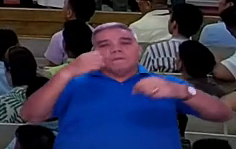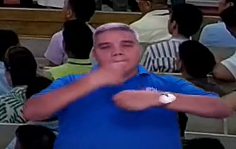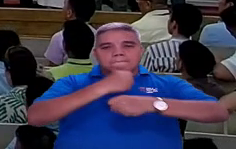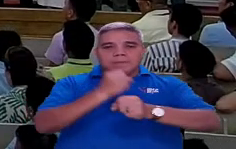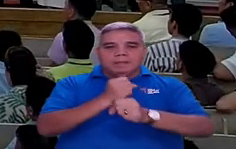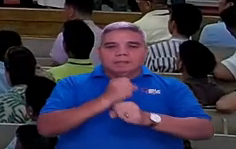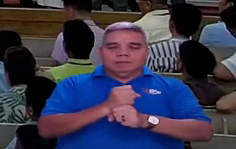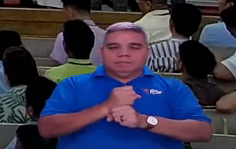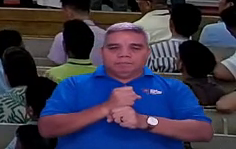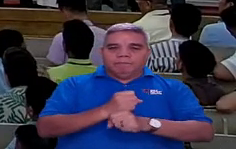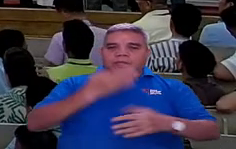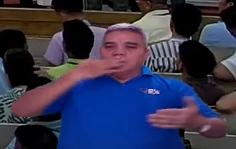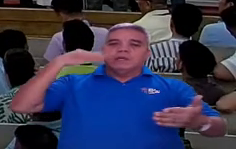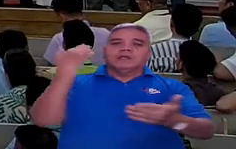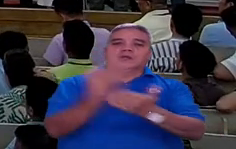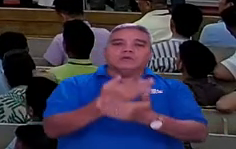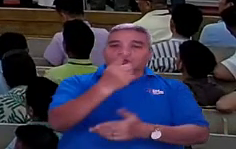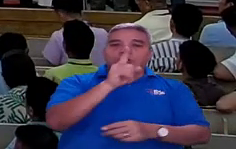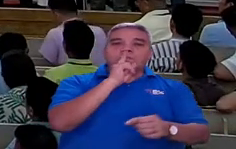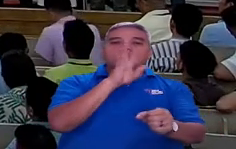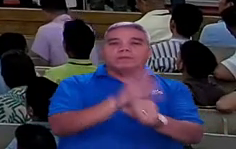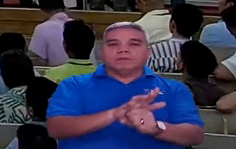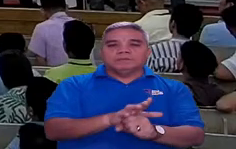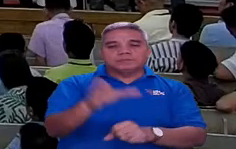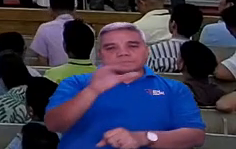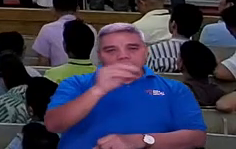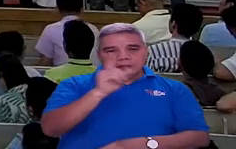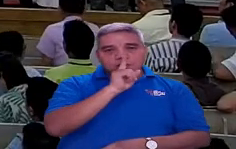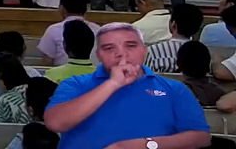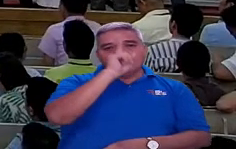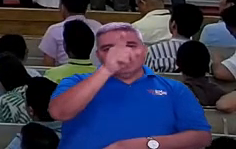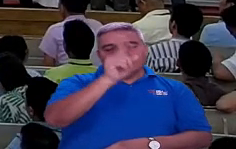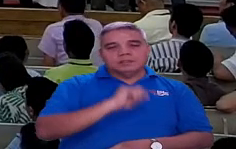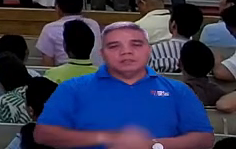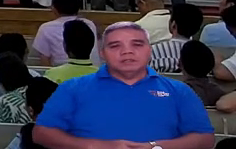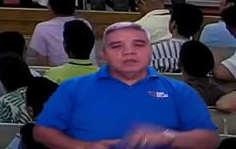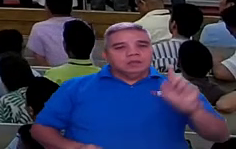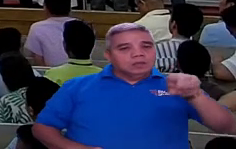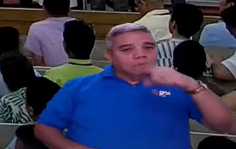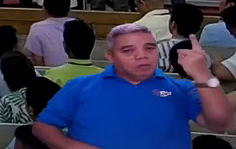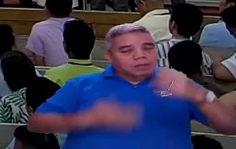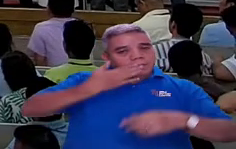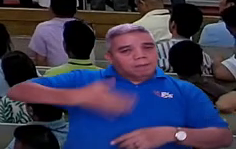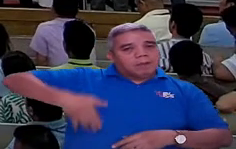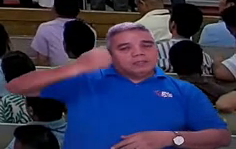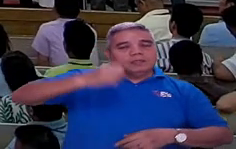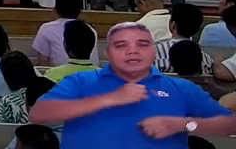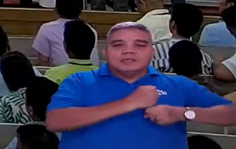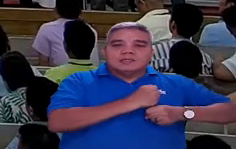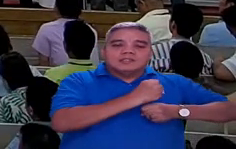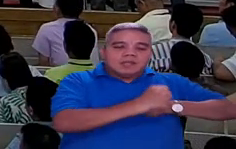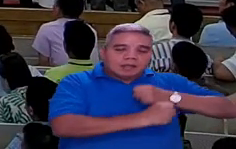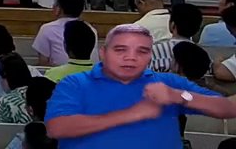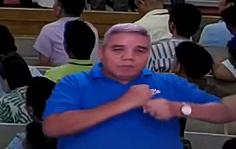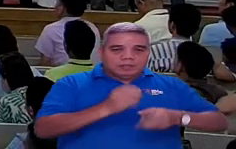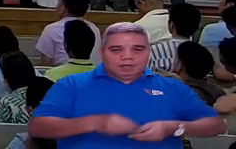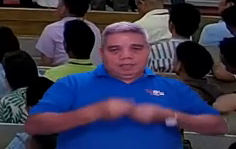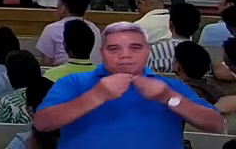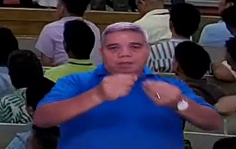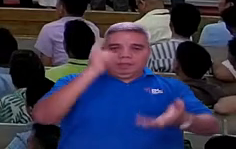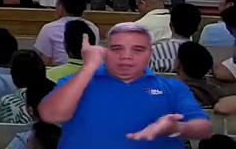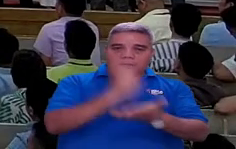make good on your commitment. And of course, one of the best ways is sacrificial giving.